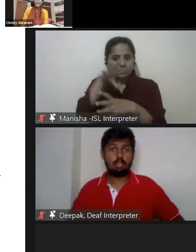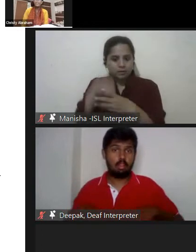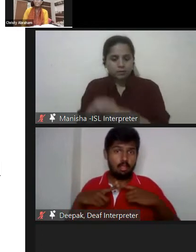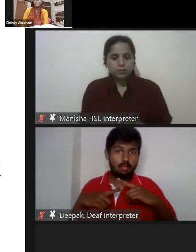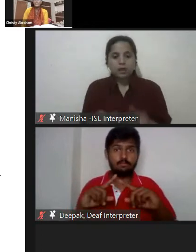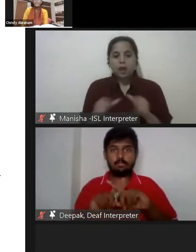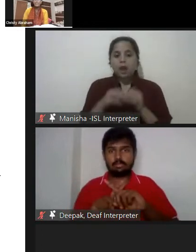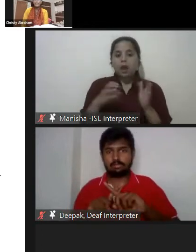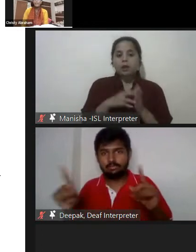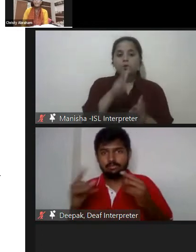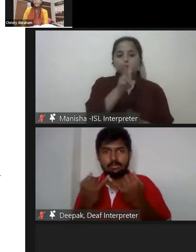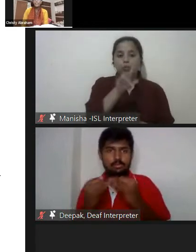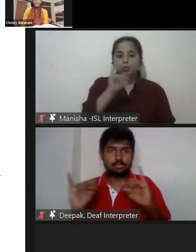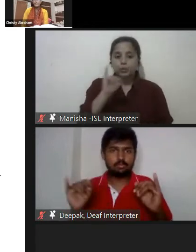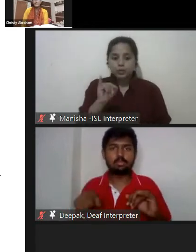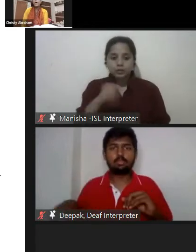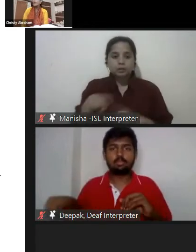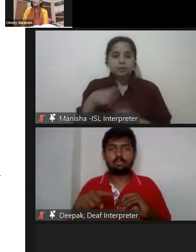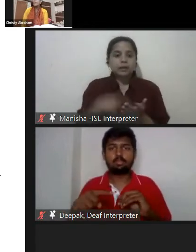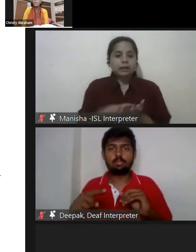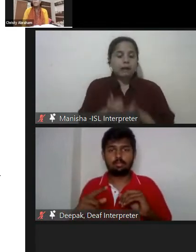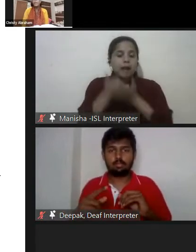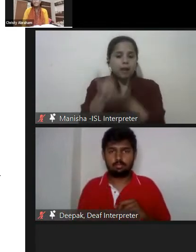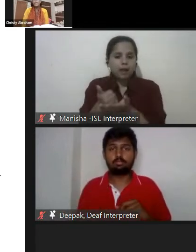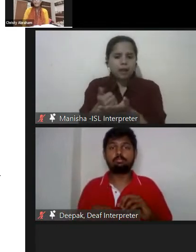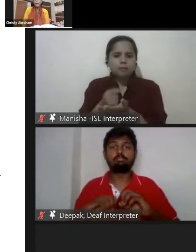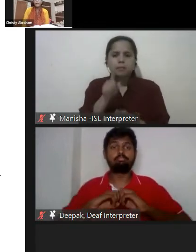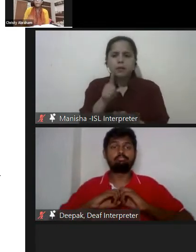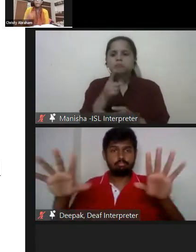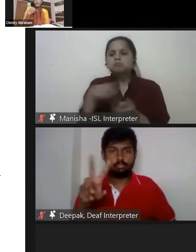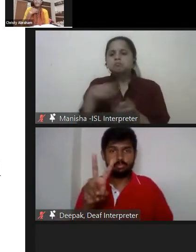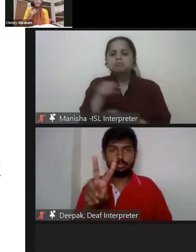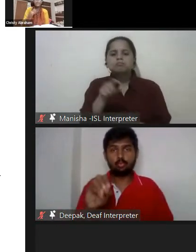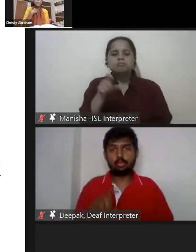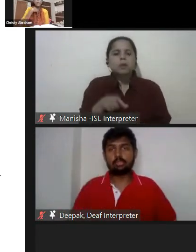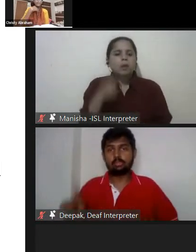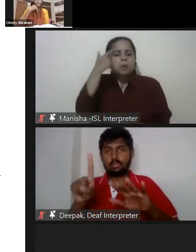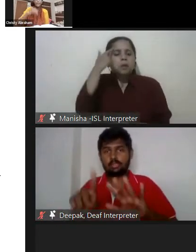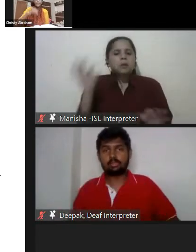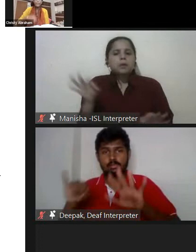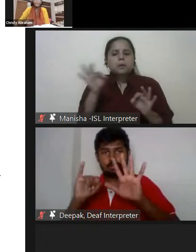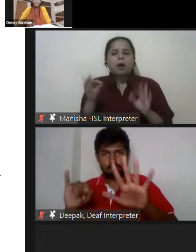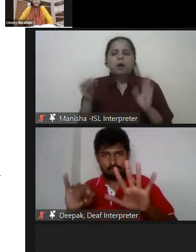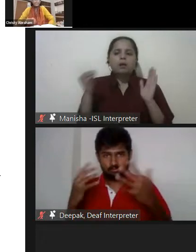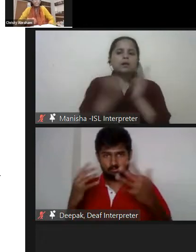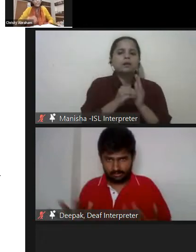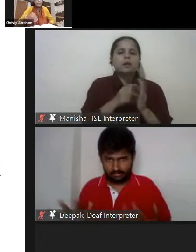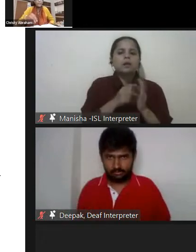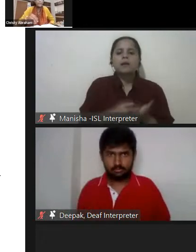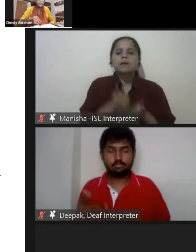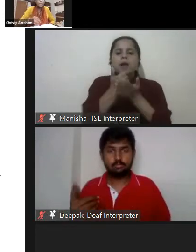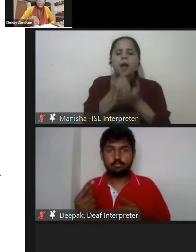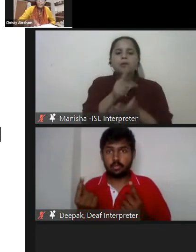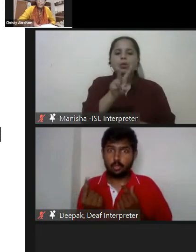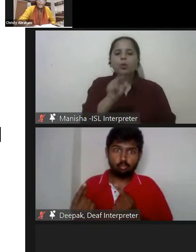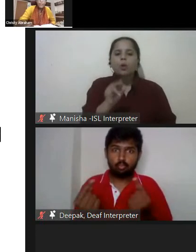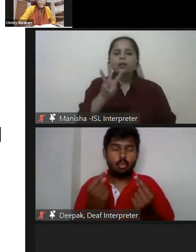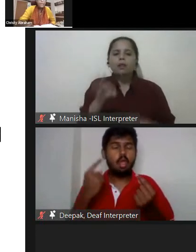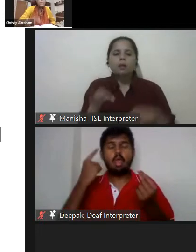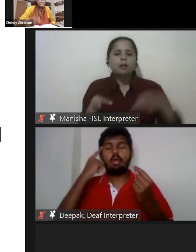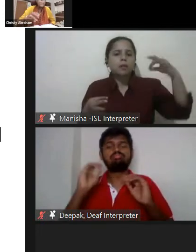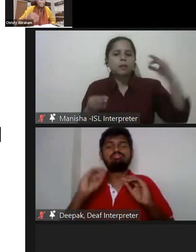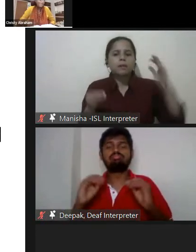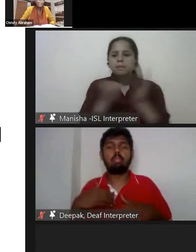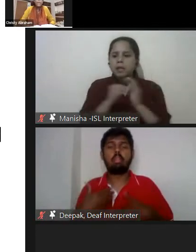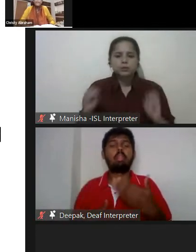26, habilitation and rehabilitation are not recognized under Rehab 2030. It's not mentioned. Next slide,